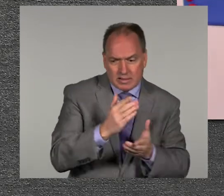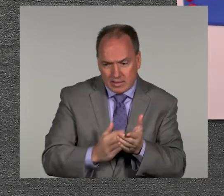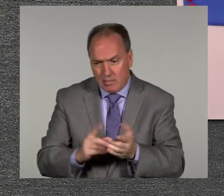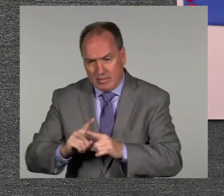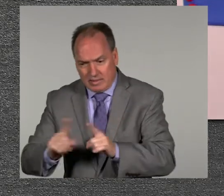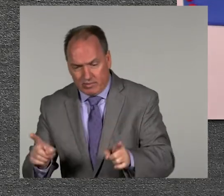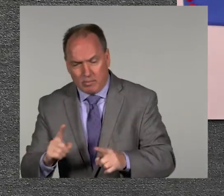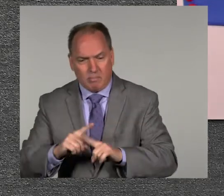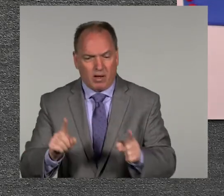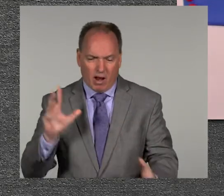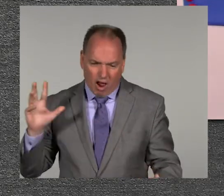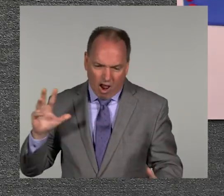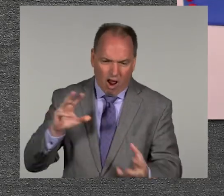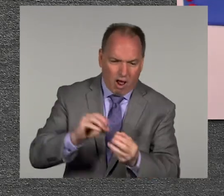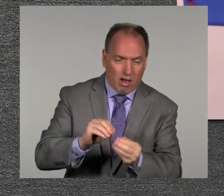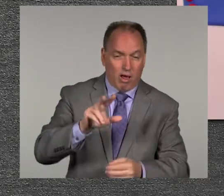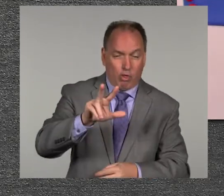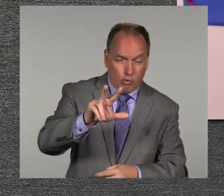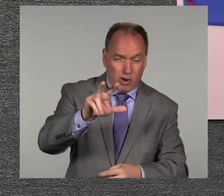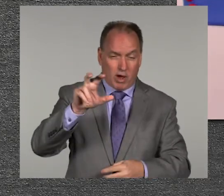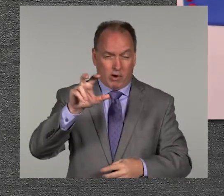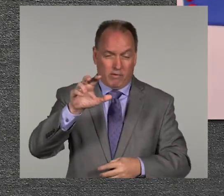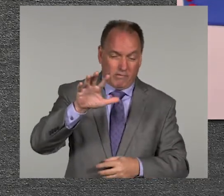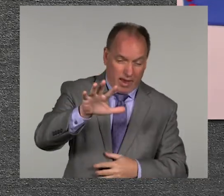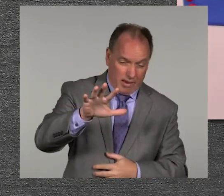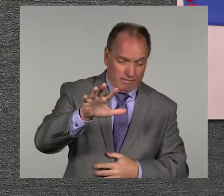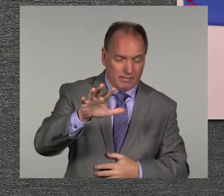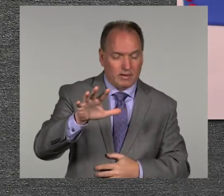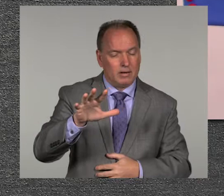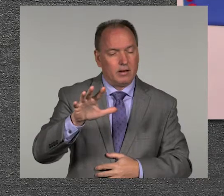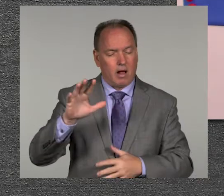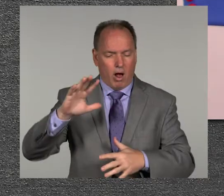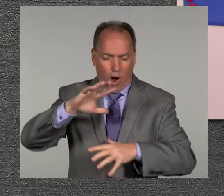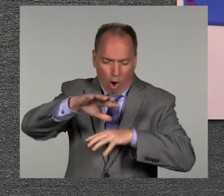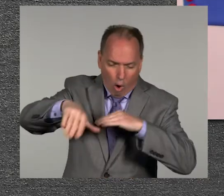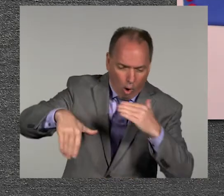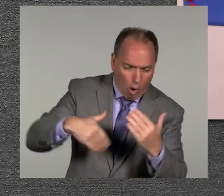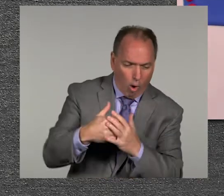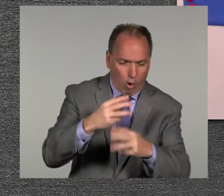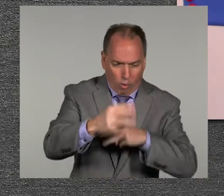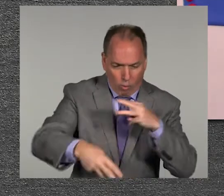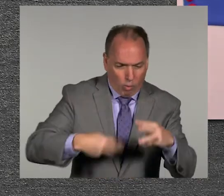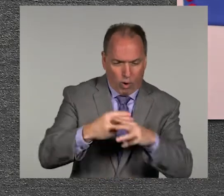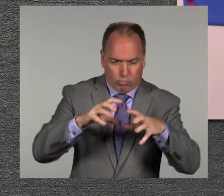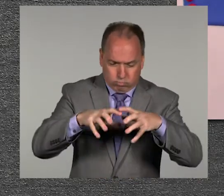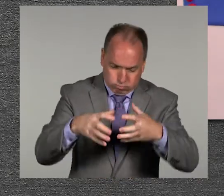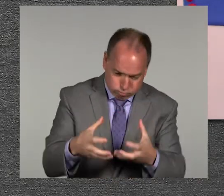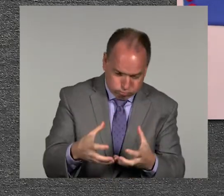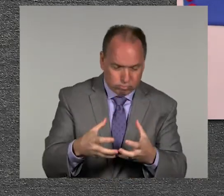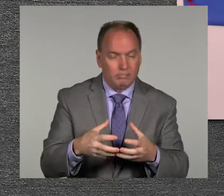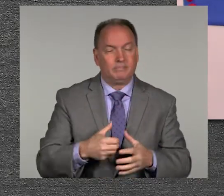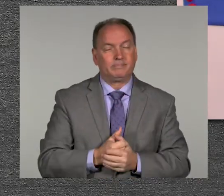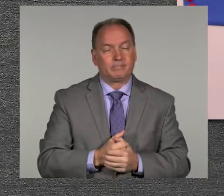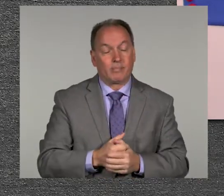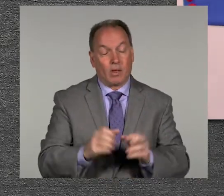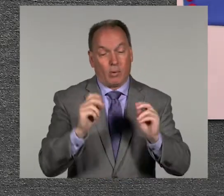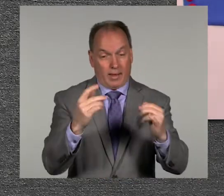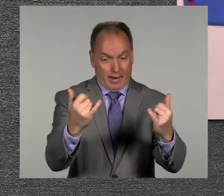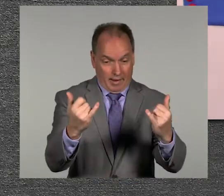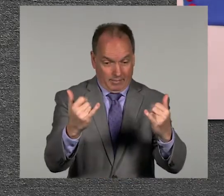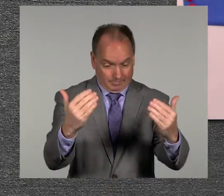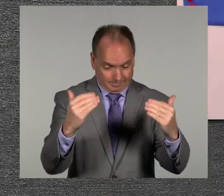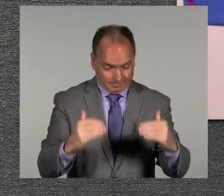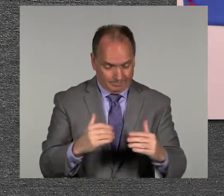there's 305 known breeds of bunnies in the whole entire world. Okay,